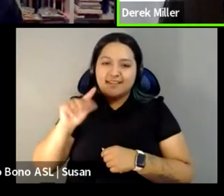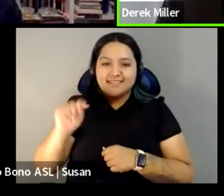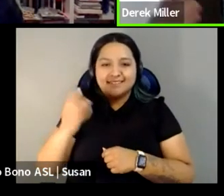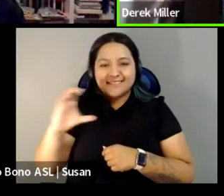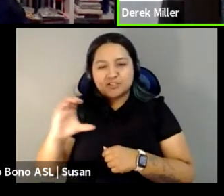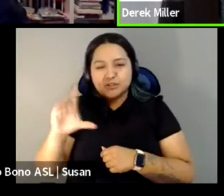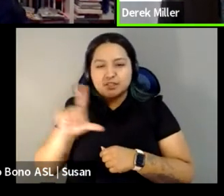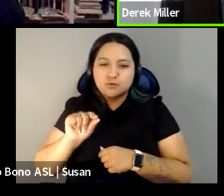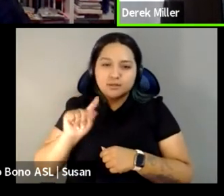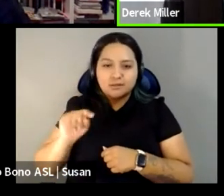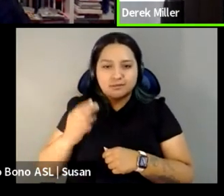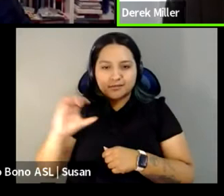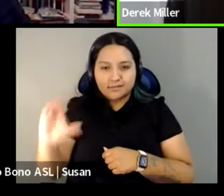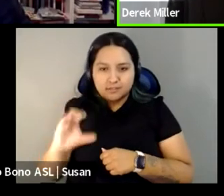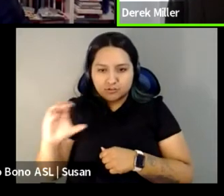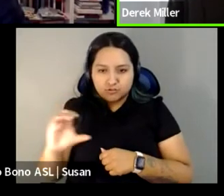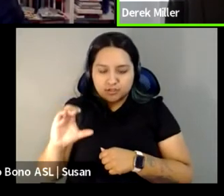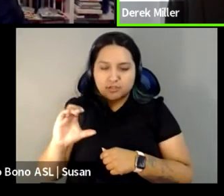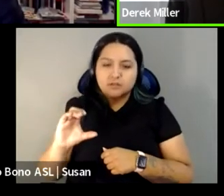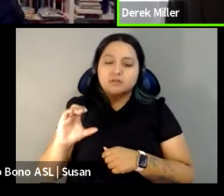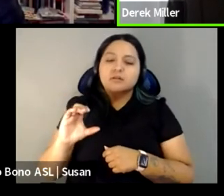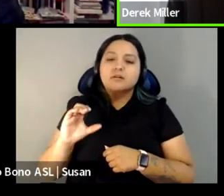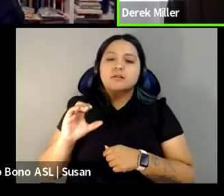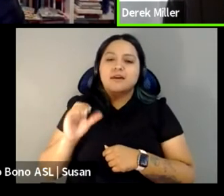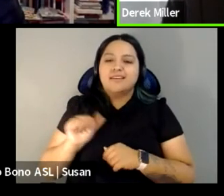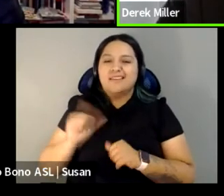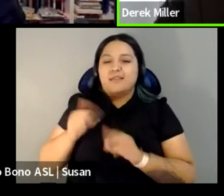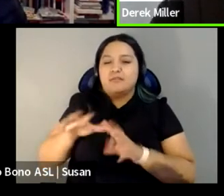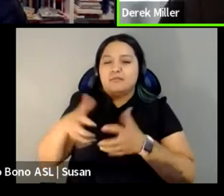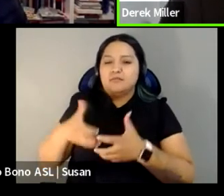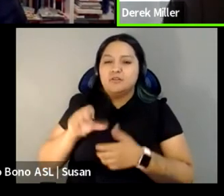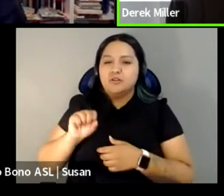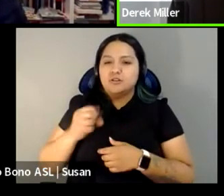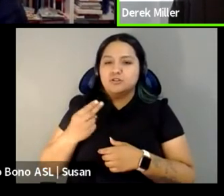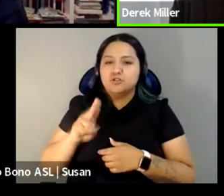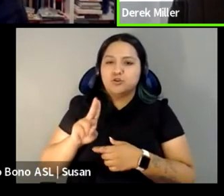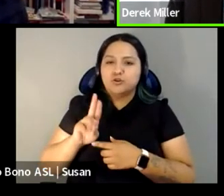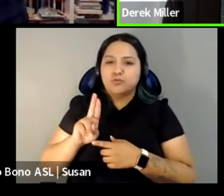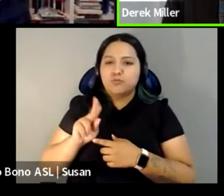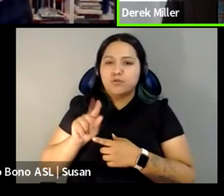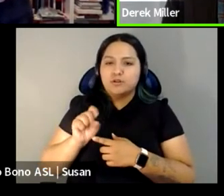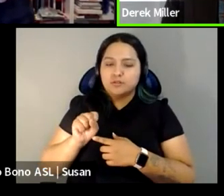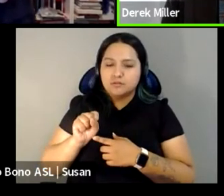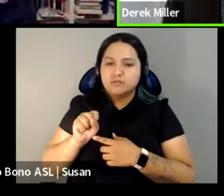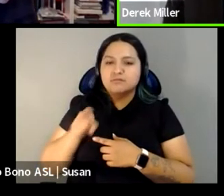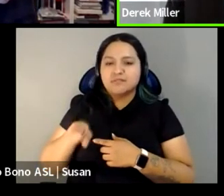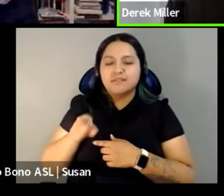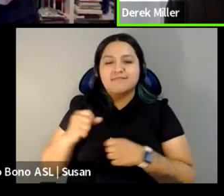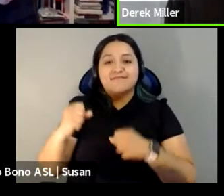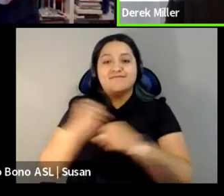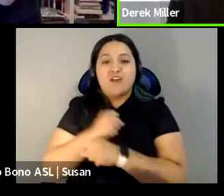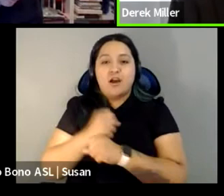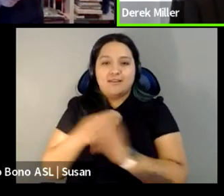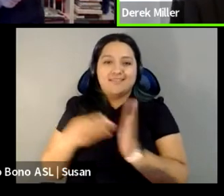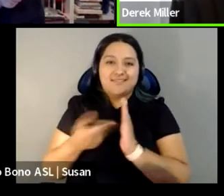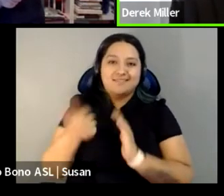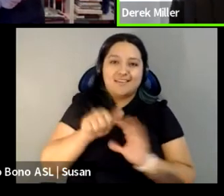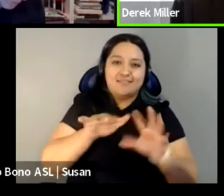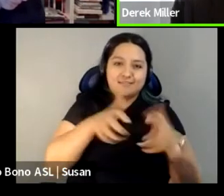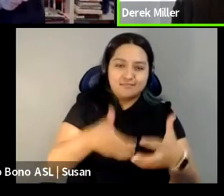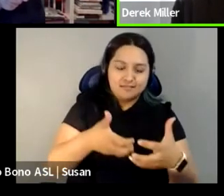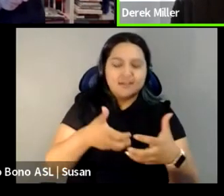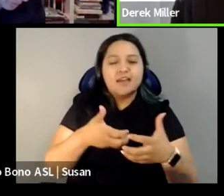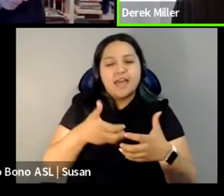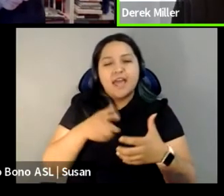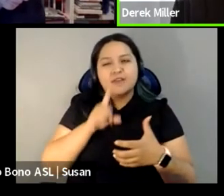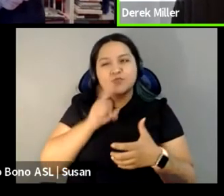century. And then the Schuberts, the brothers who fought the syndicate for monopolistic control of the American theater and more or less won